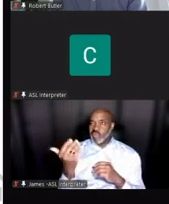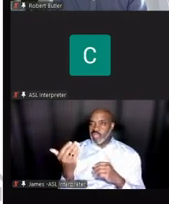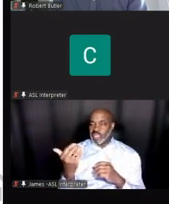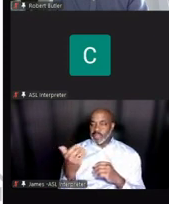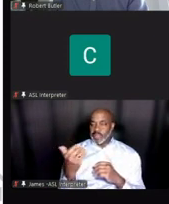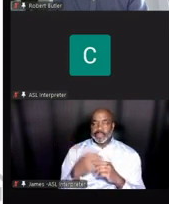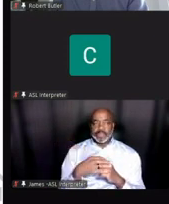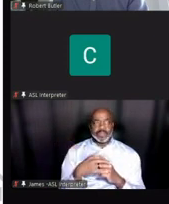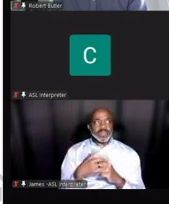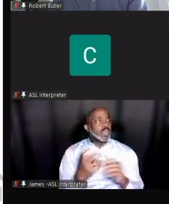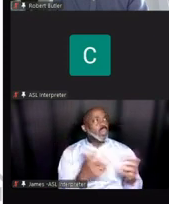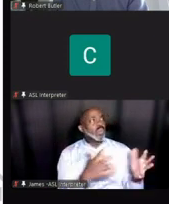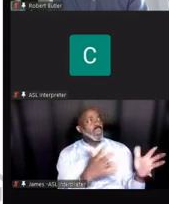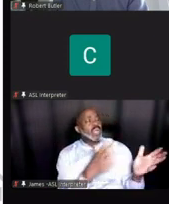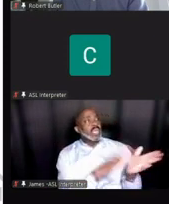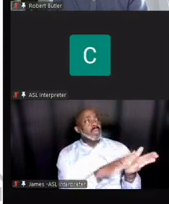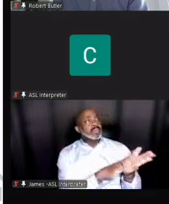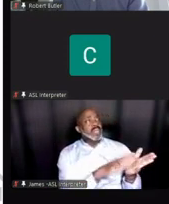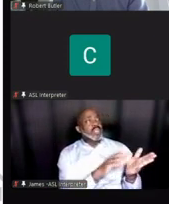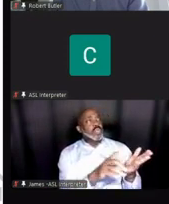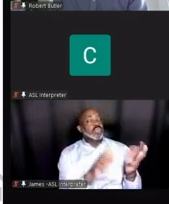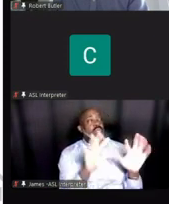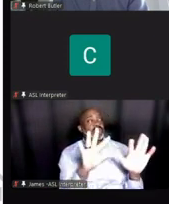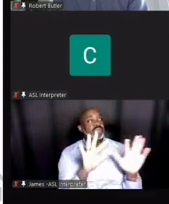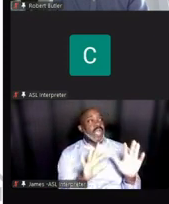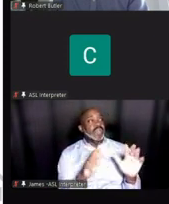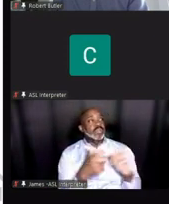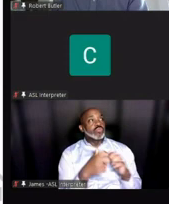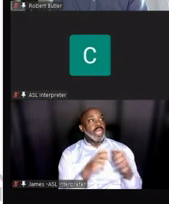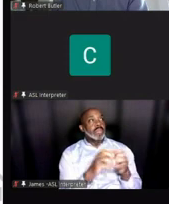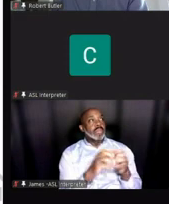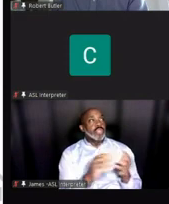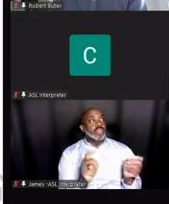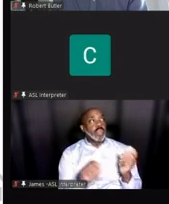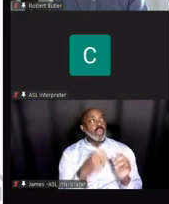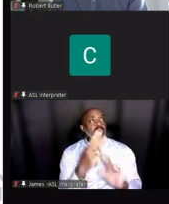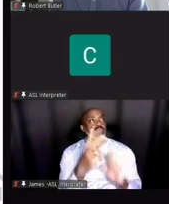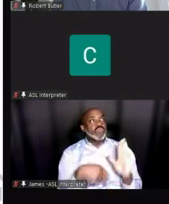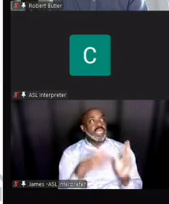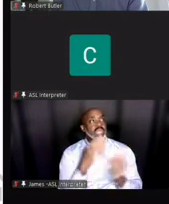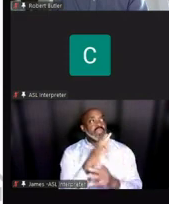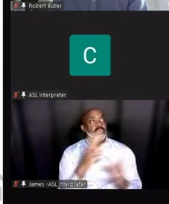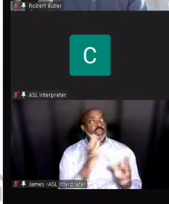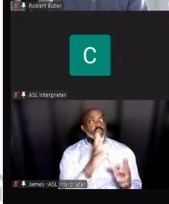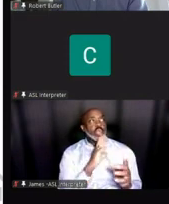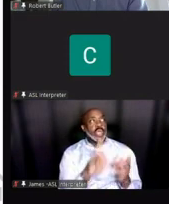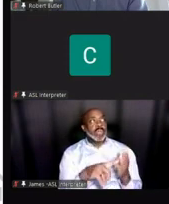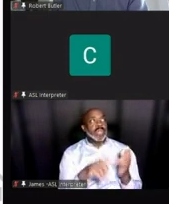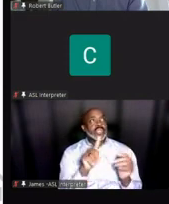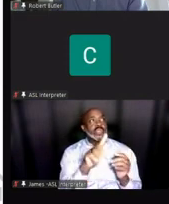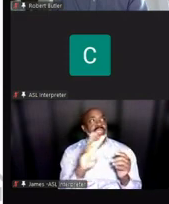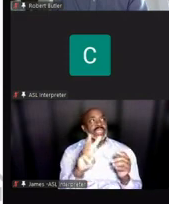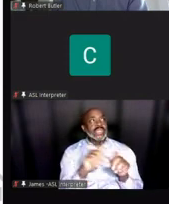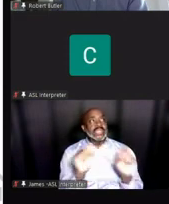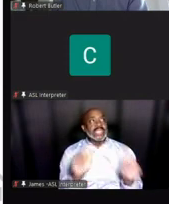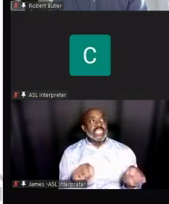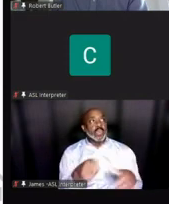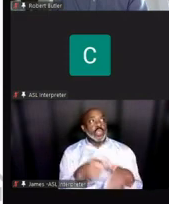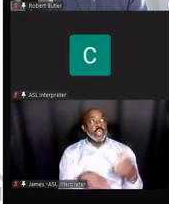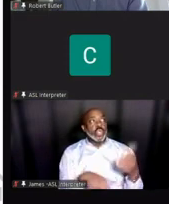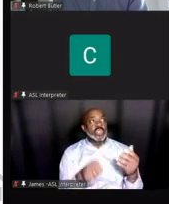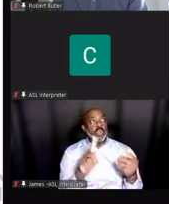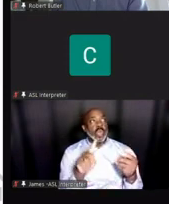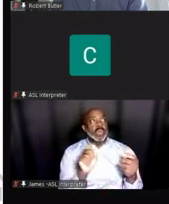want to commend you for being such a fabulous problem solver. Like when I read the materials and you're talking about 26 stations would have cost us